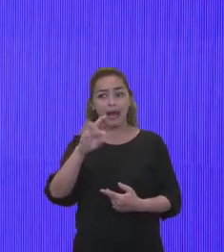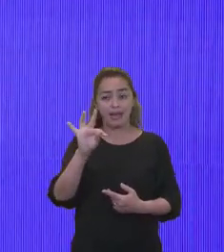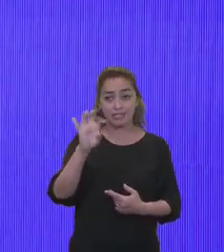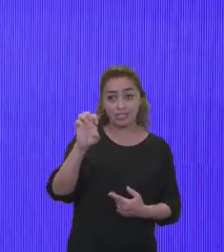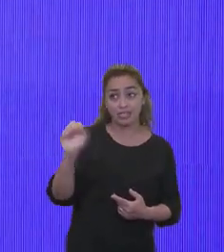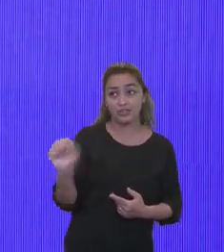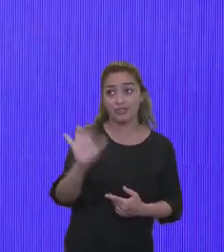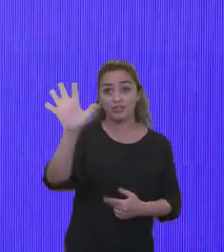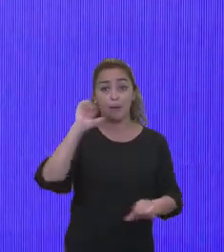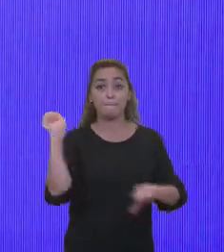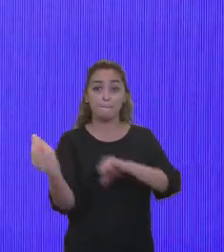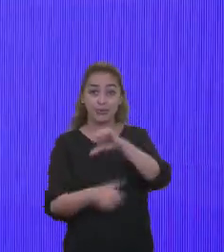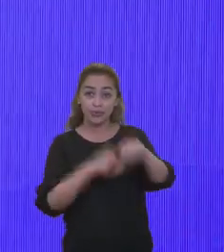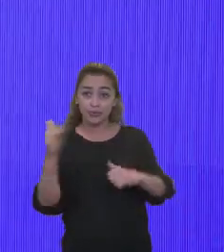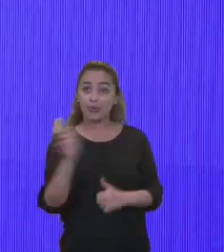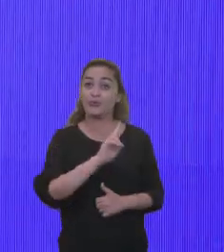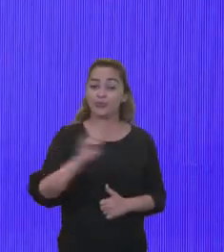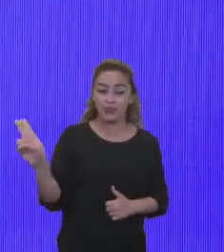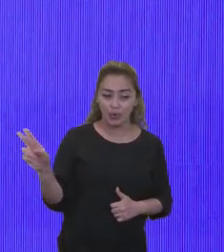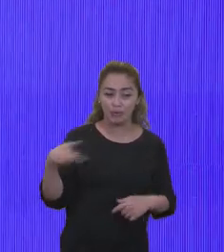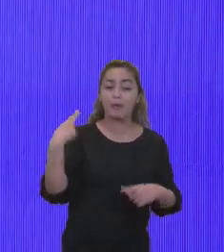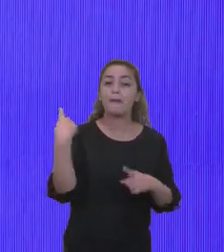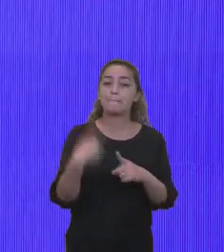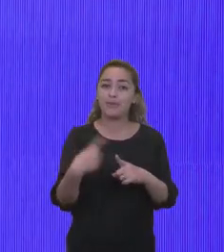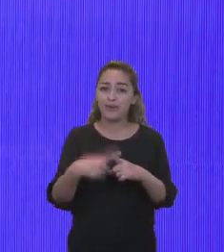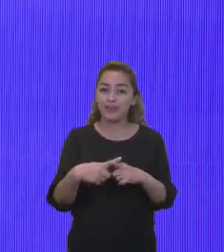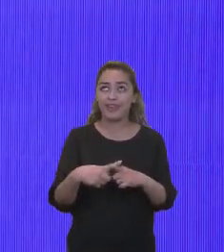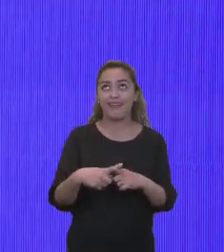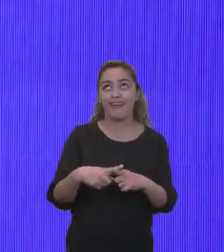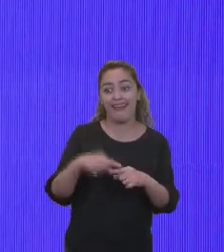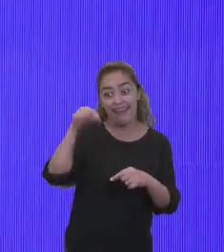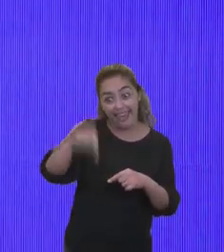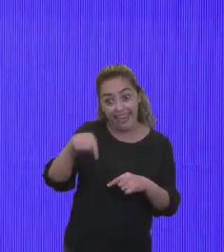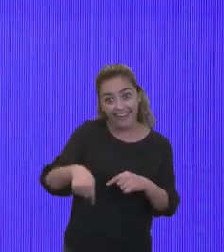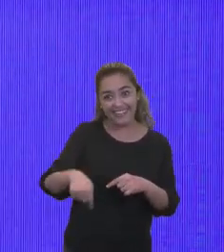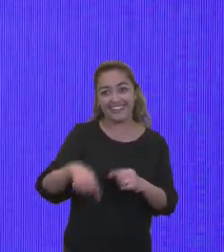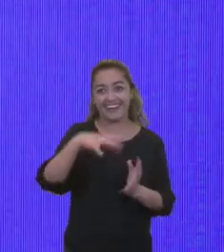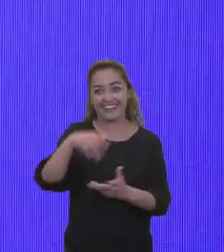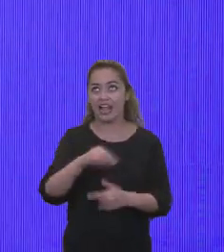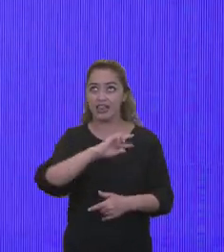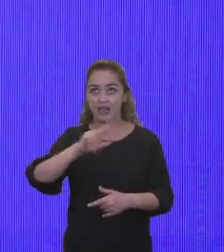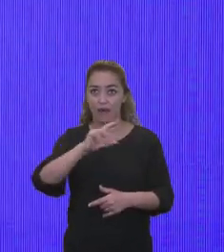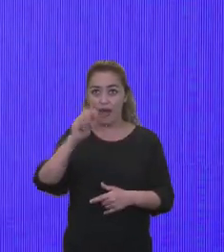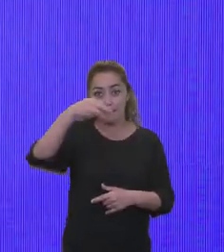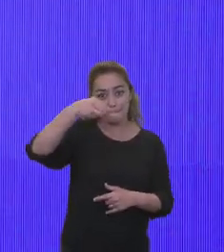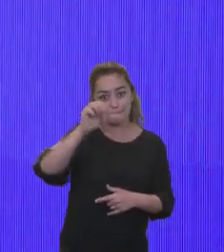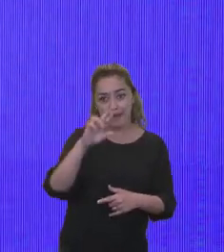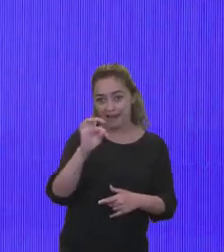an assembly, and there's a new name of the slum, now it's called Marti, because the mission is here, not there.